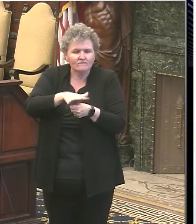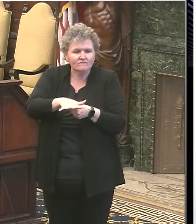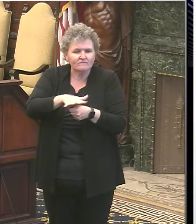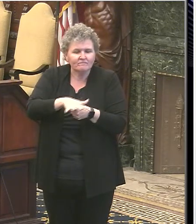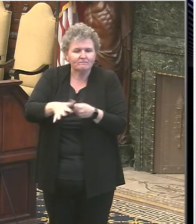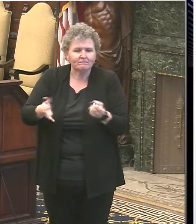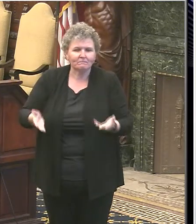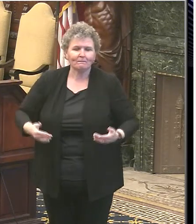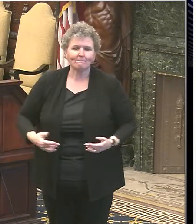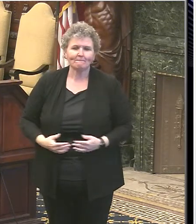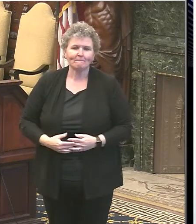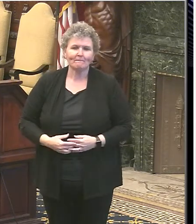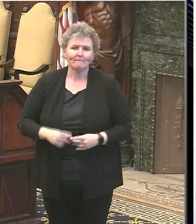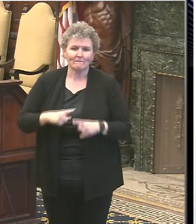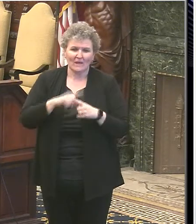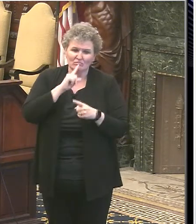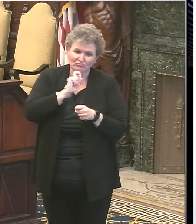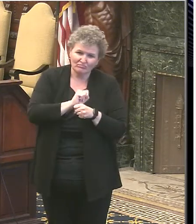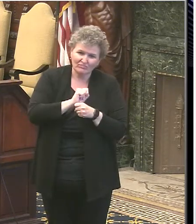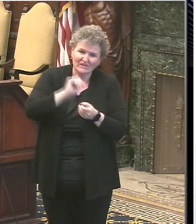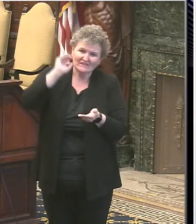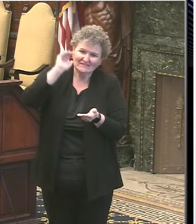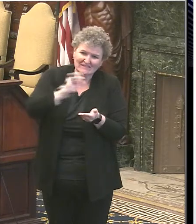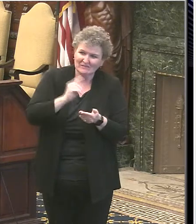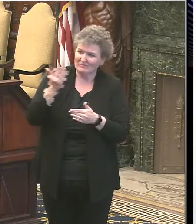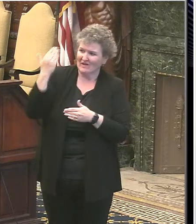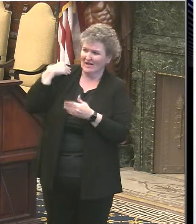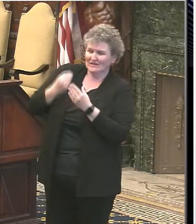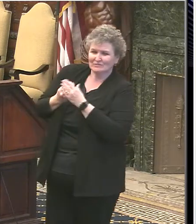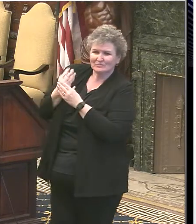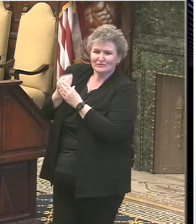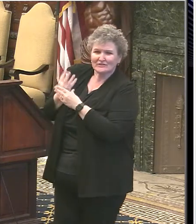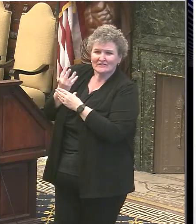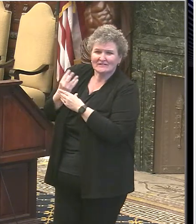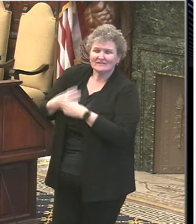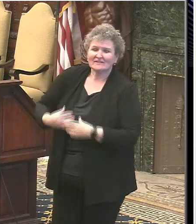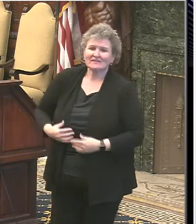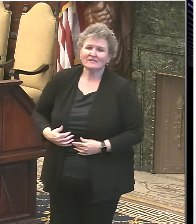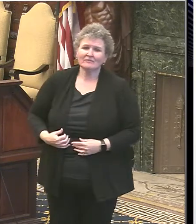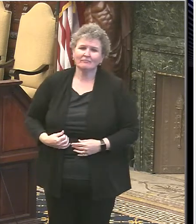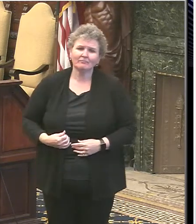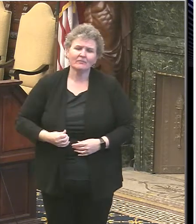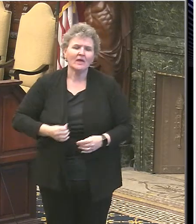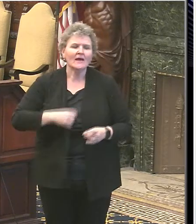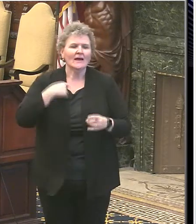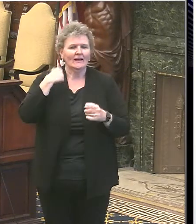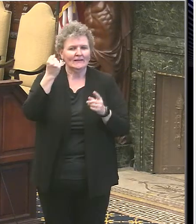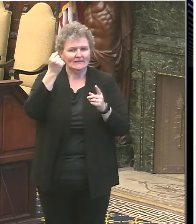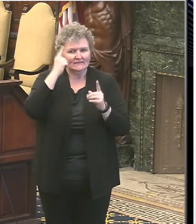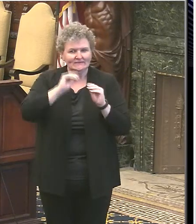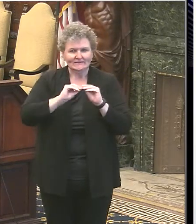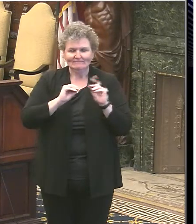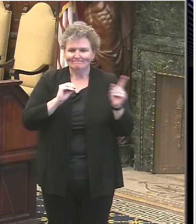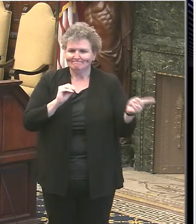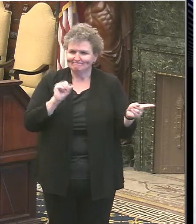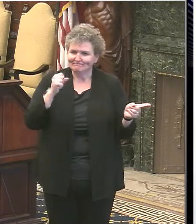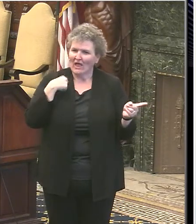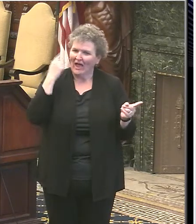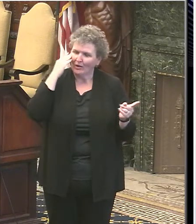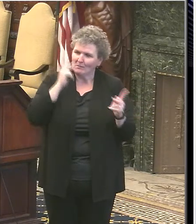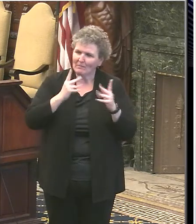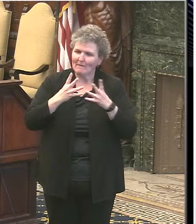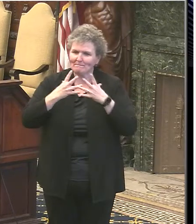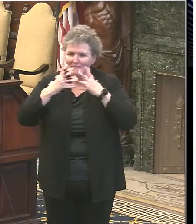But this is much less than what we did in the spring. So, I understand people being affected by this, being unhappy about